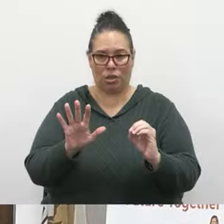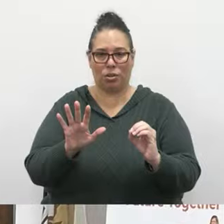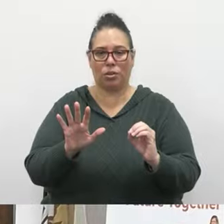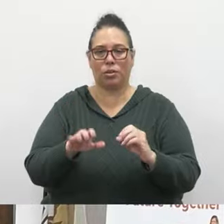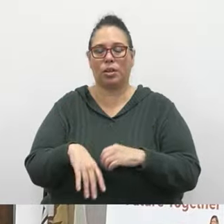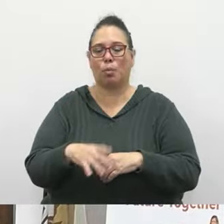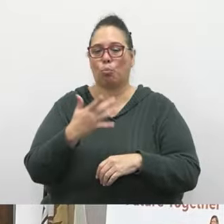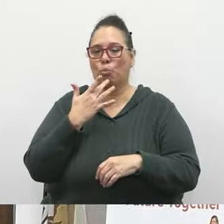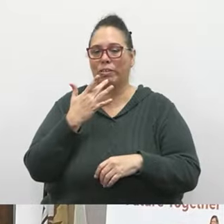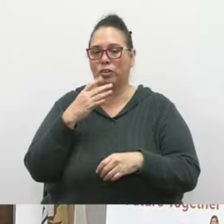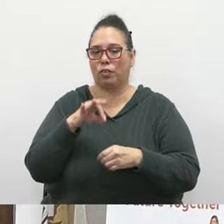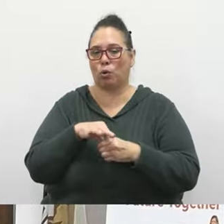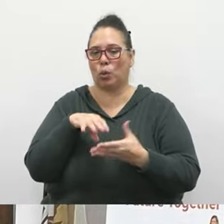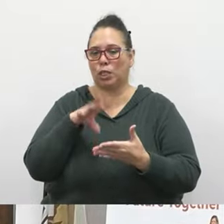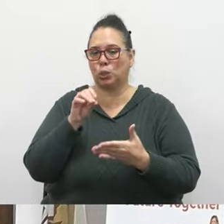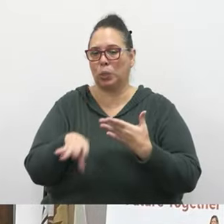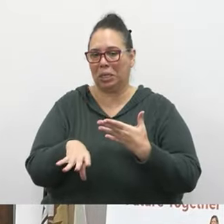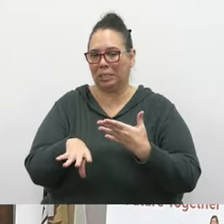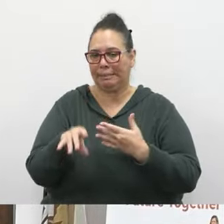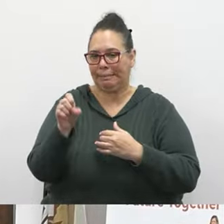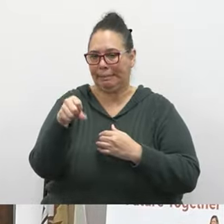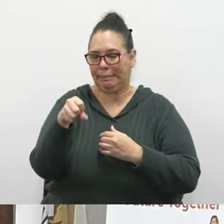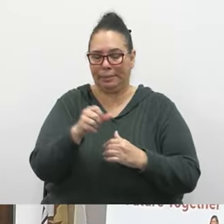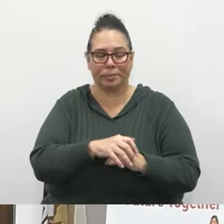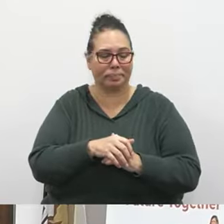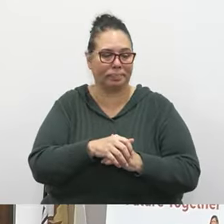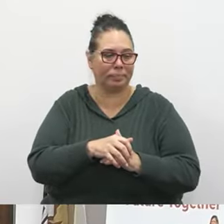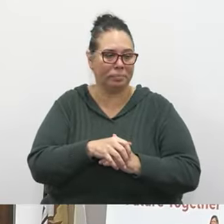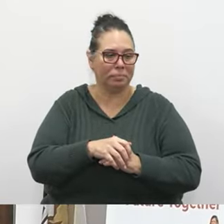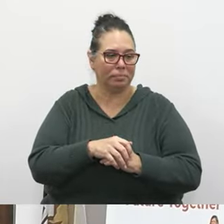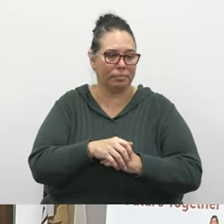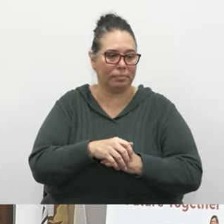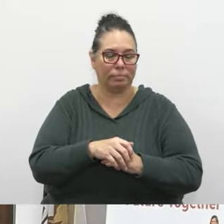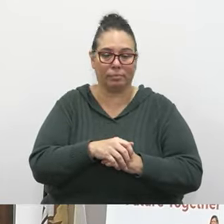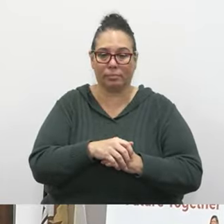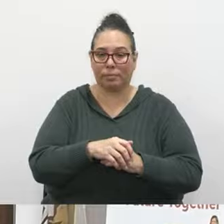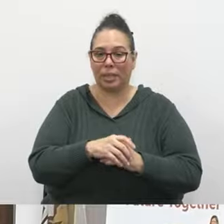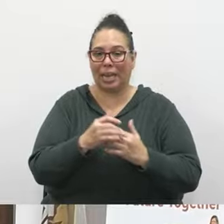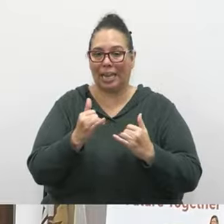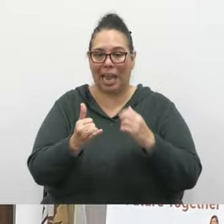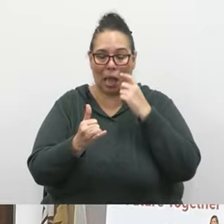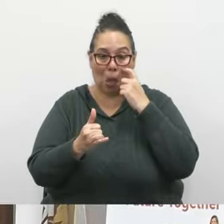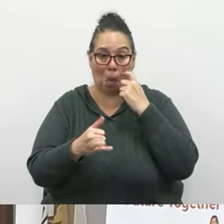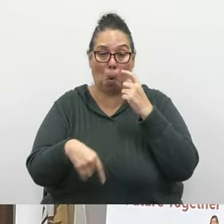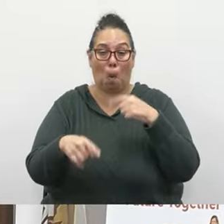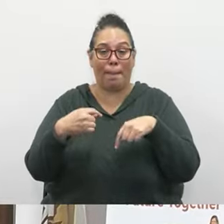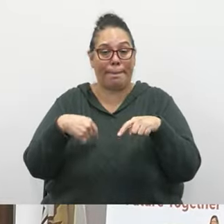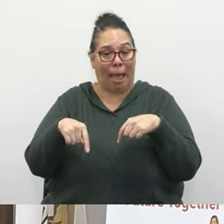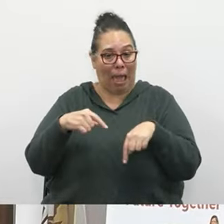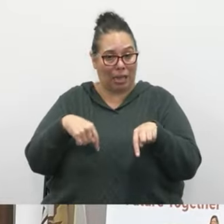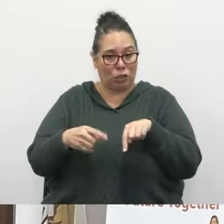with a preferential vote from our student board member. And now we will go back to the